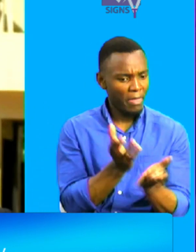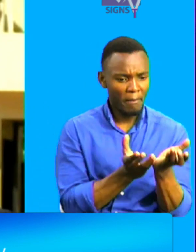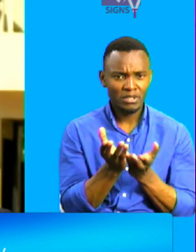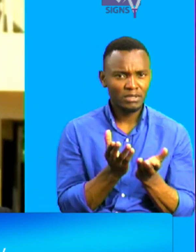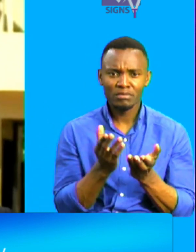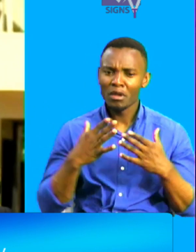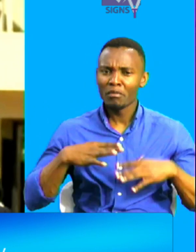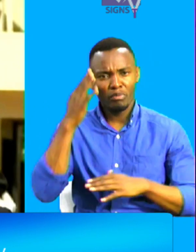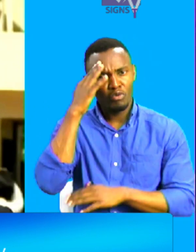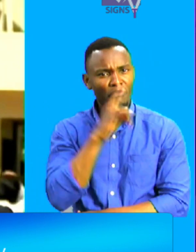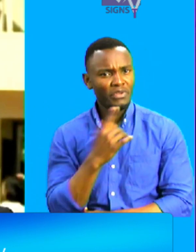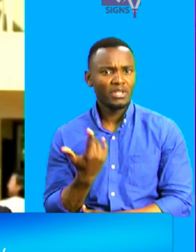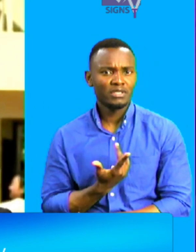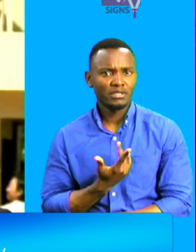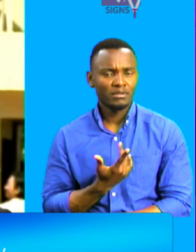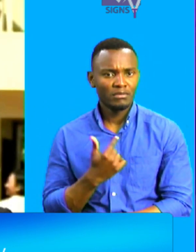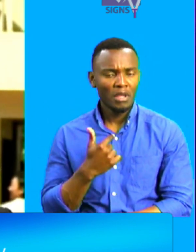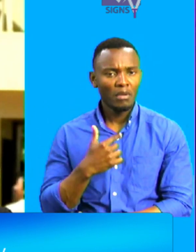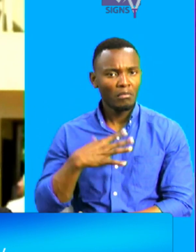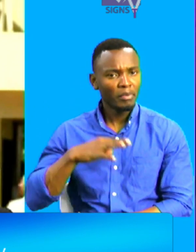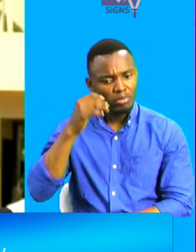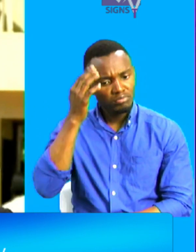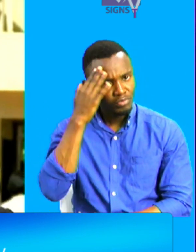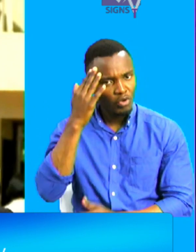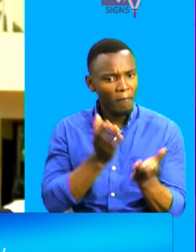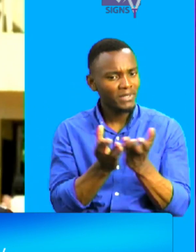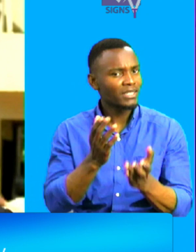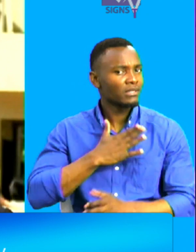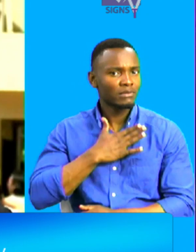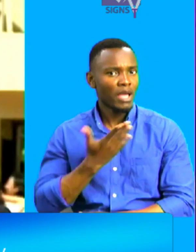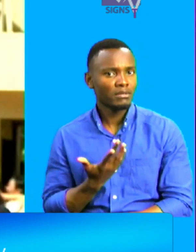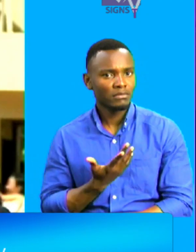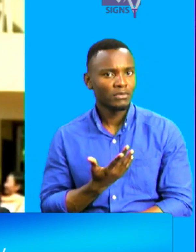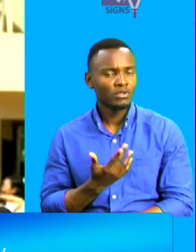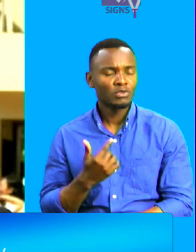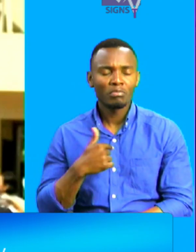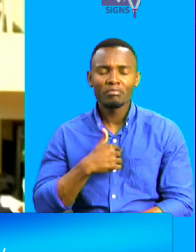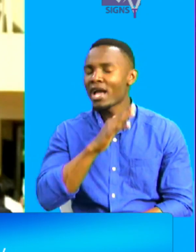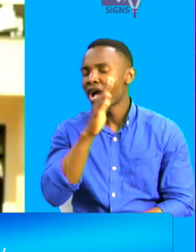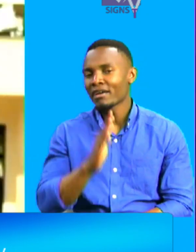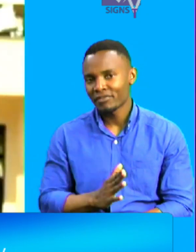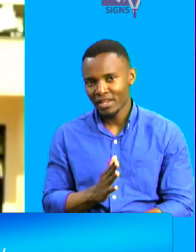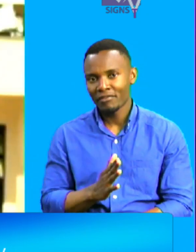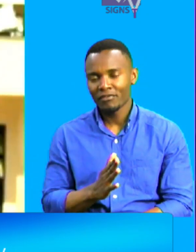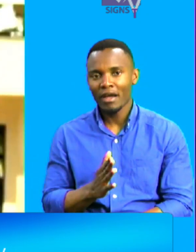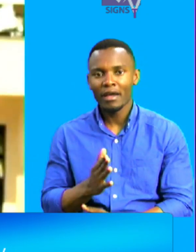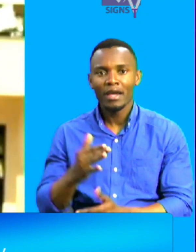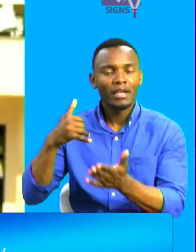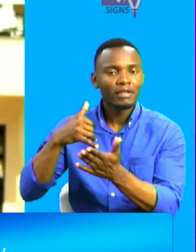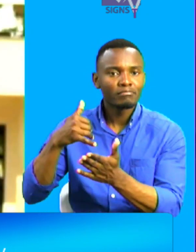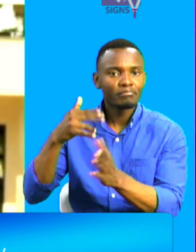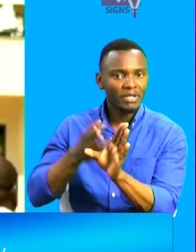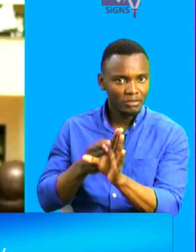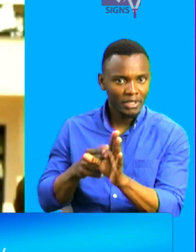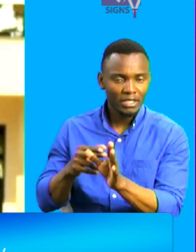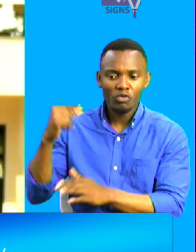on public domain. What I'm doing, the businesses I'm doing. So there is no day I have dealt with gold business. Senator Chesang has